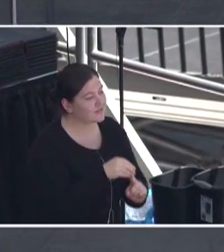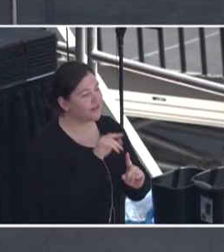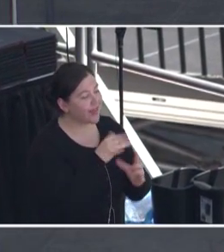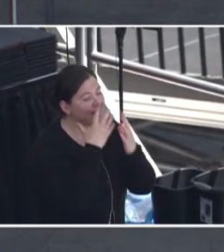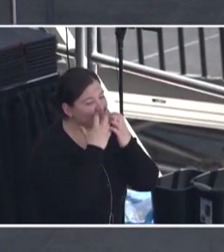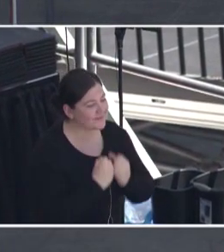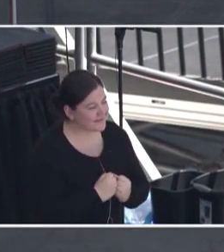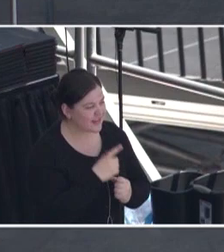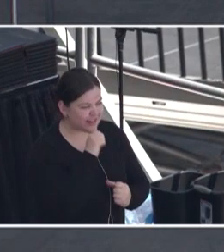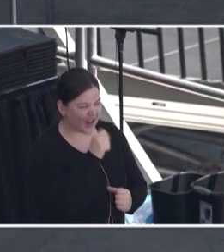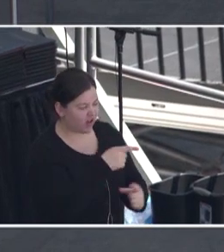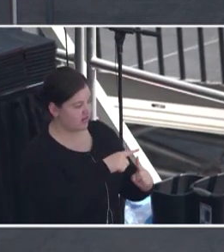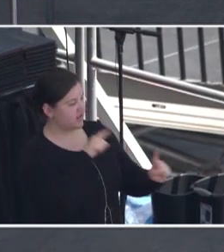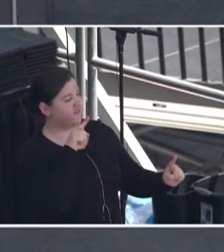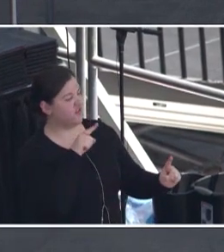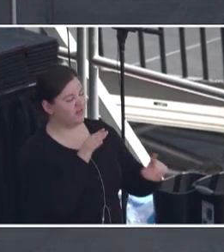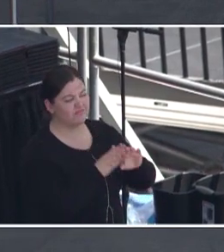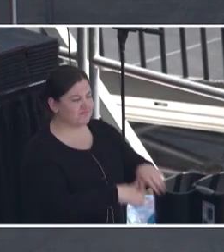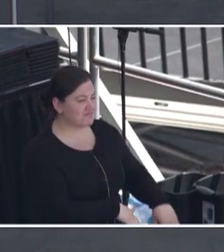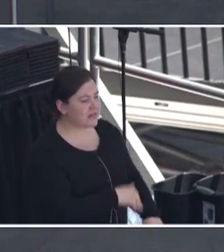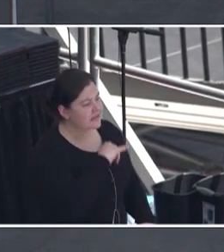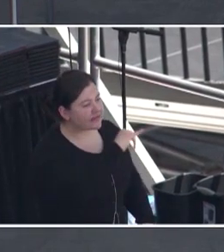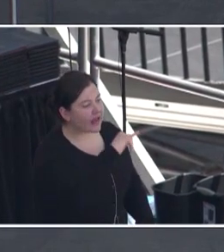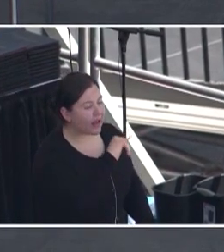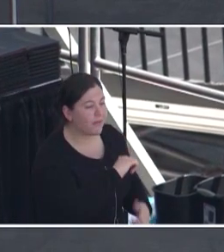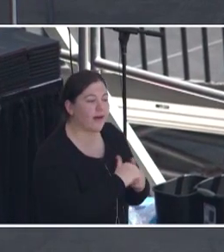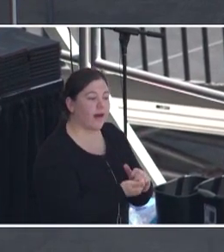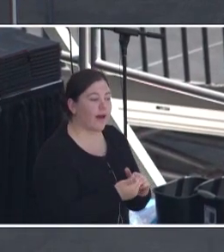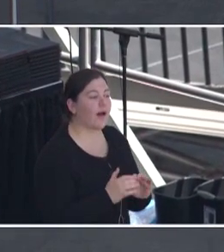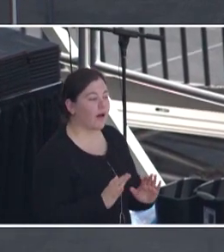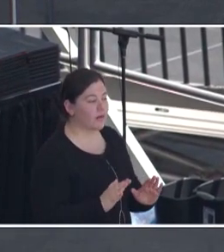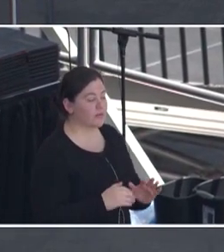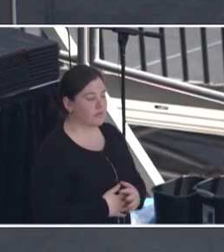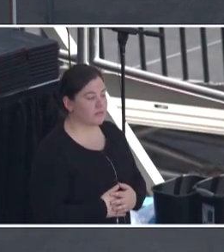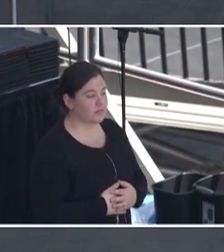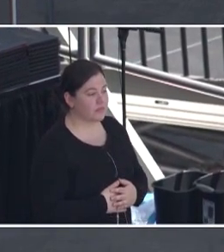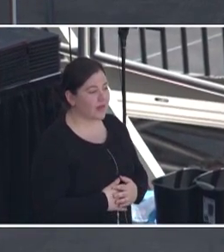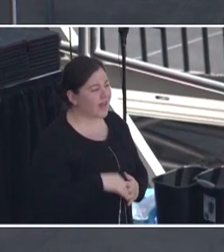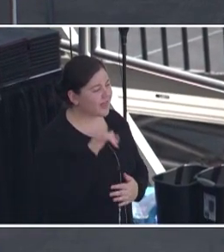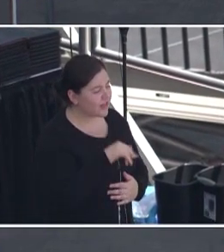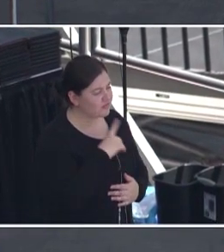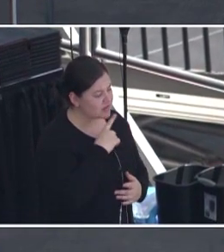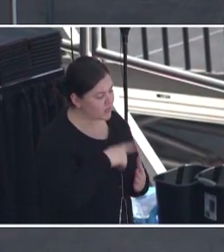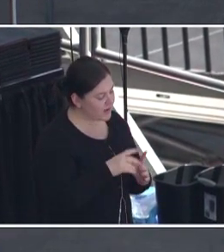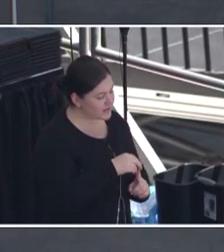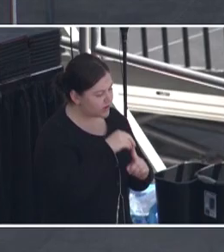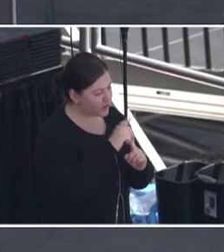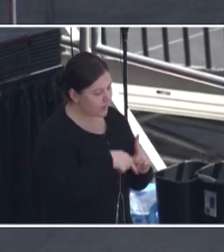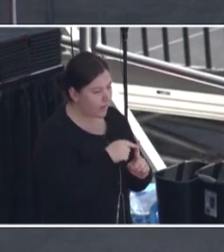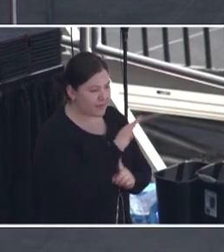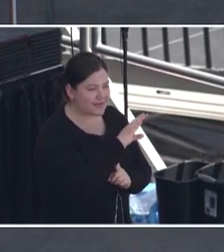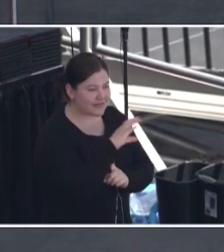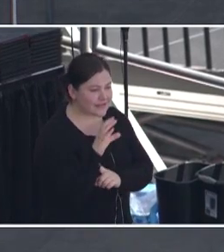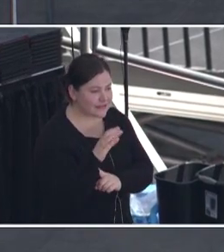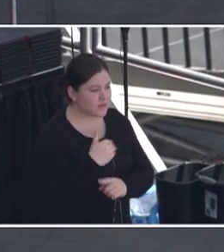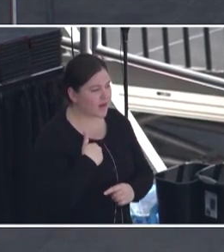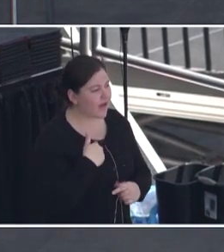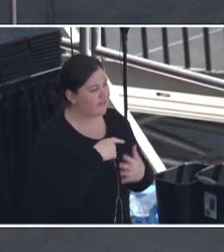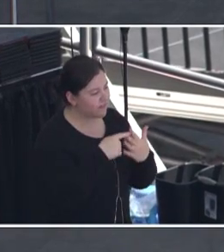That's why Bergen Community College biggest asset is its diversity and you.